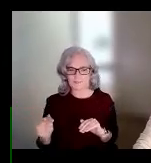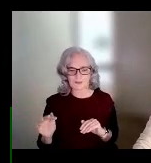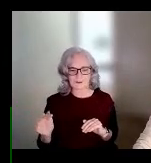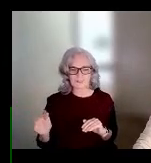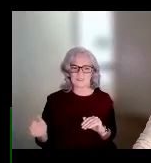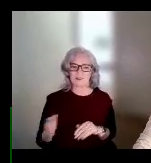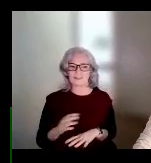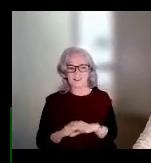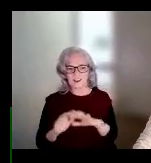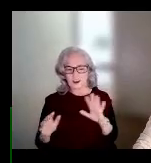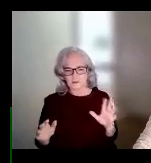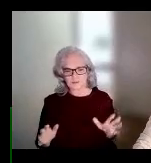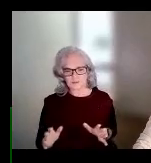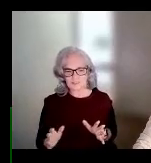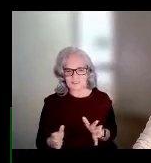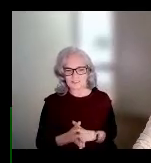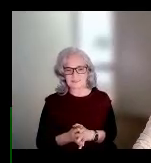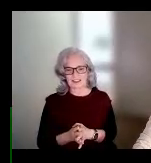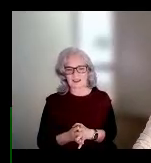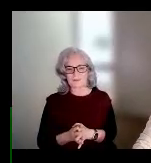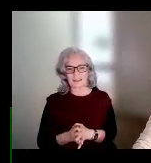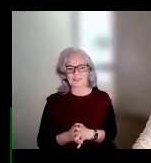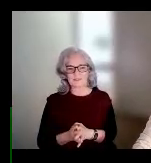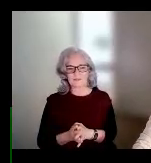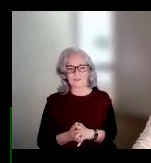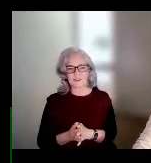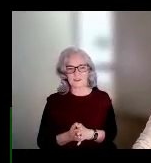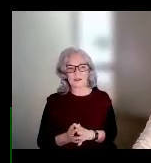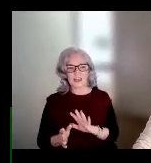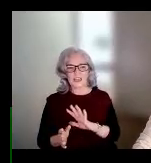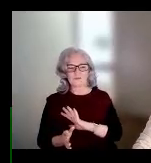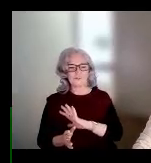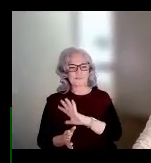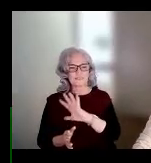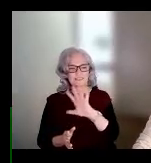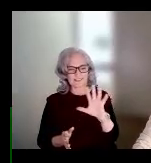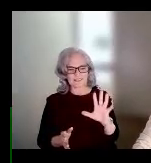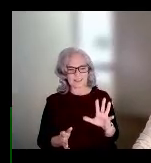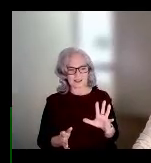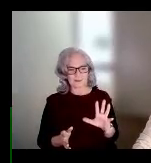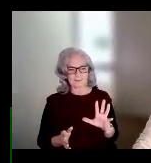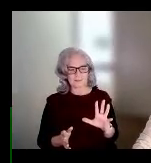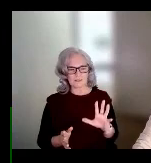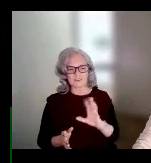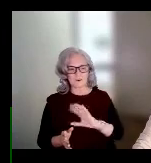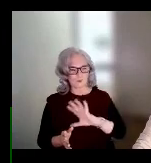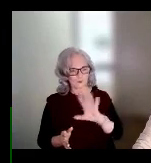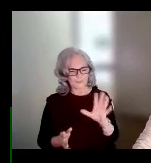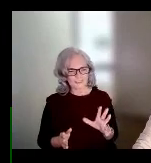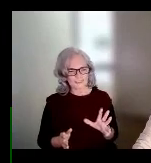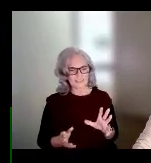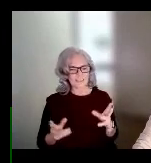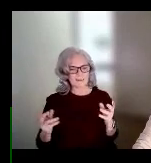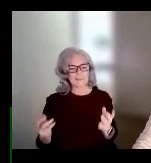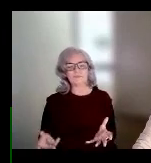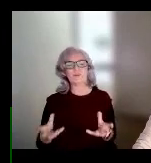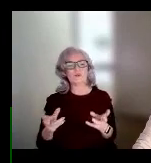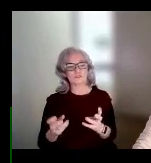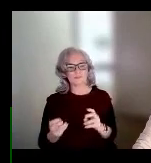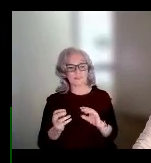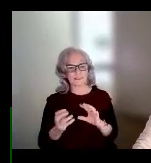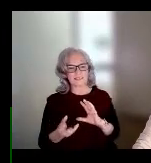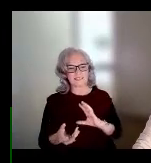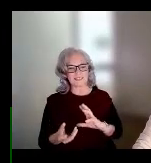have specific questions about this, I'm sure she can answer them for you. And I've just listed, this is not all of the attendees, but